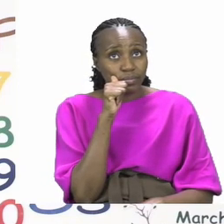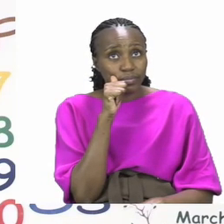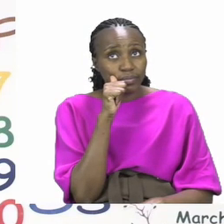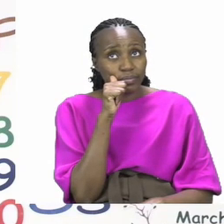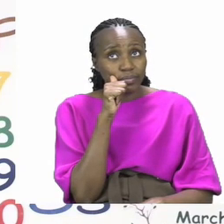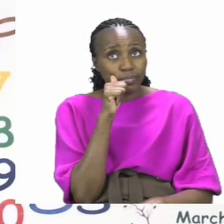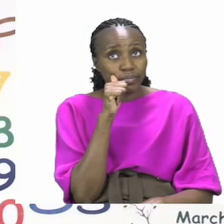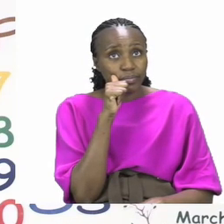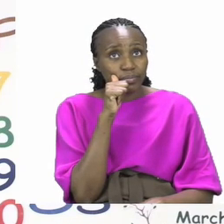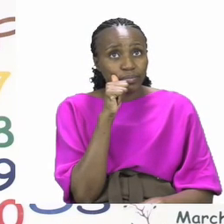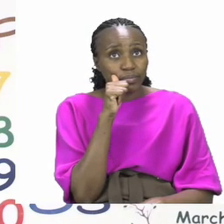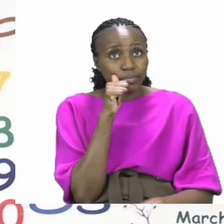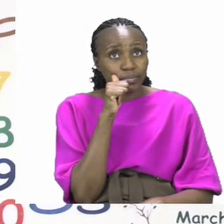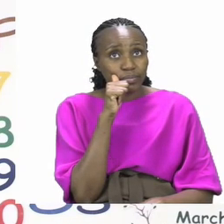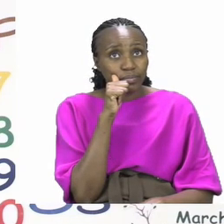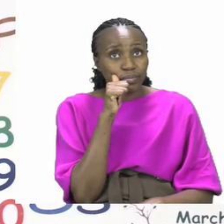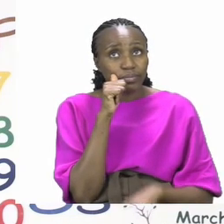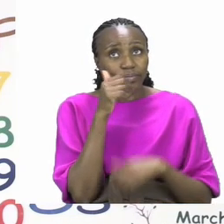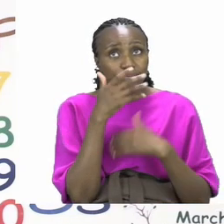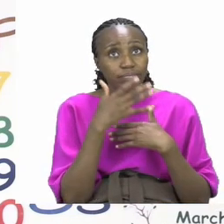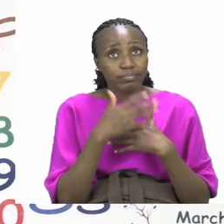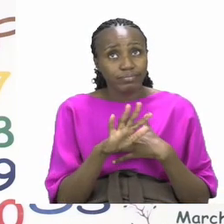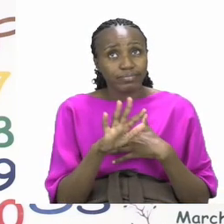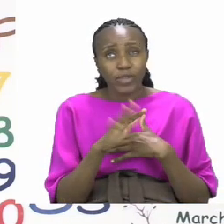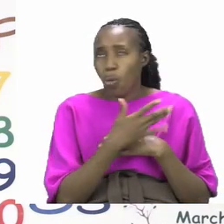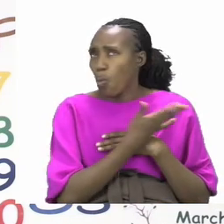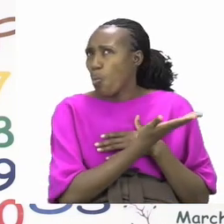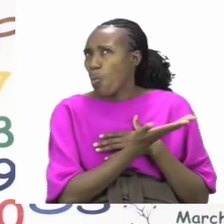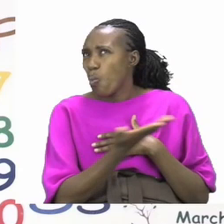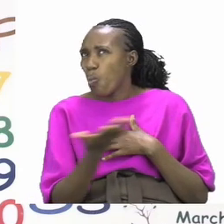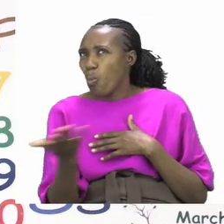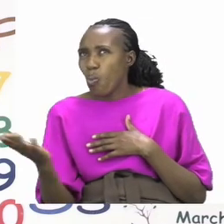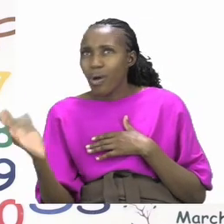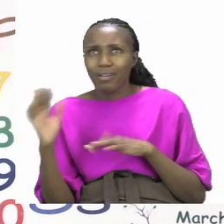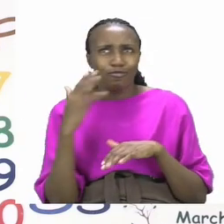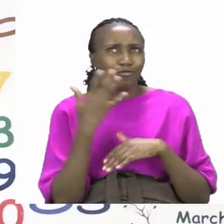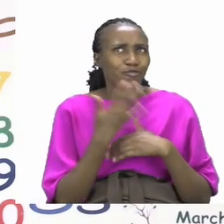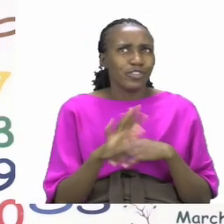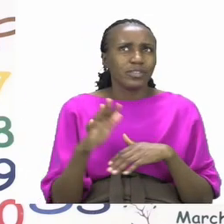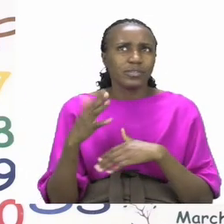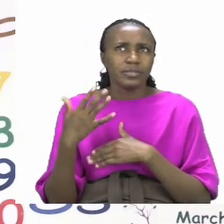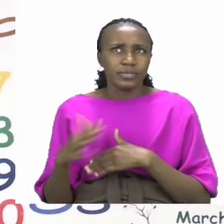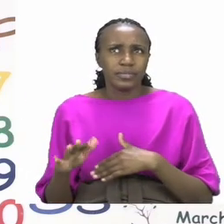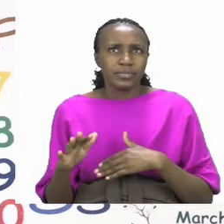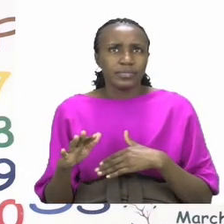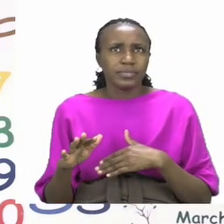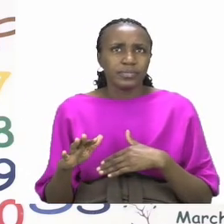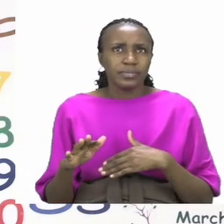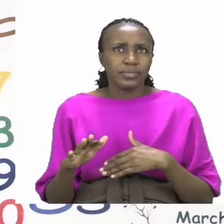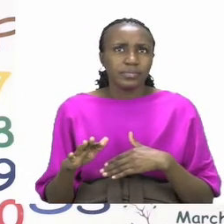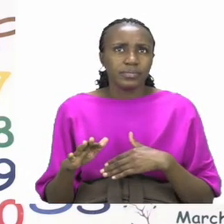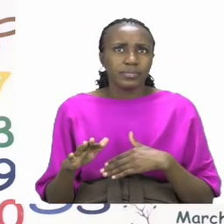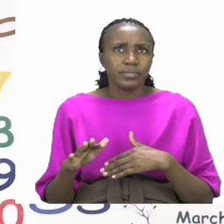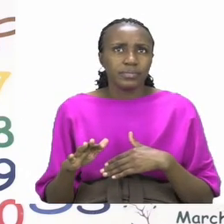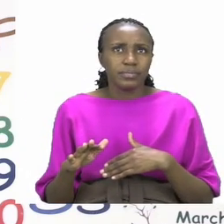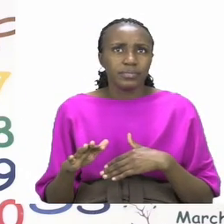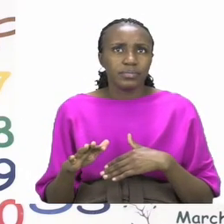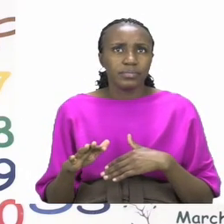yellow. And when you're done coloring all the $5 coins, you are going to now draw